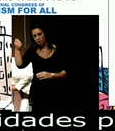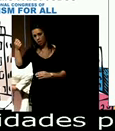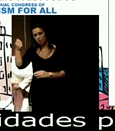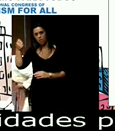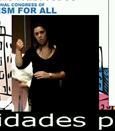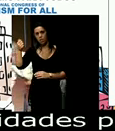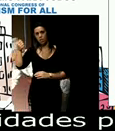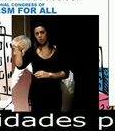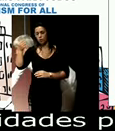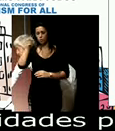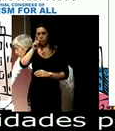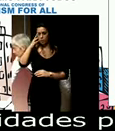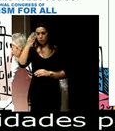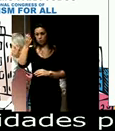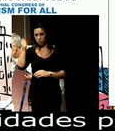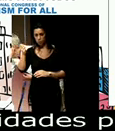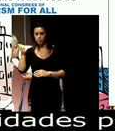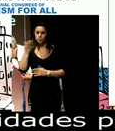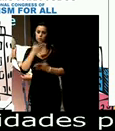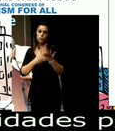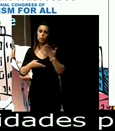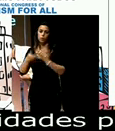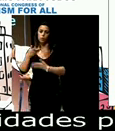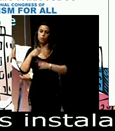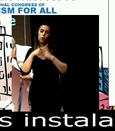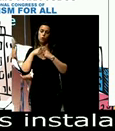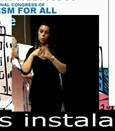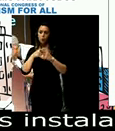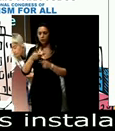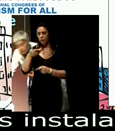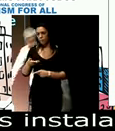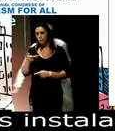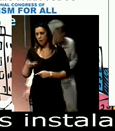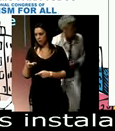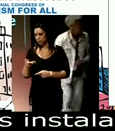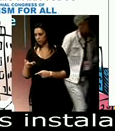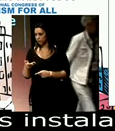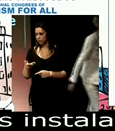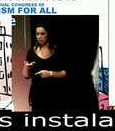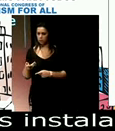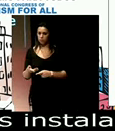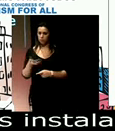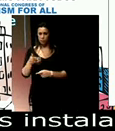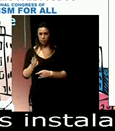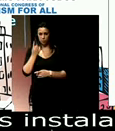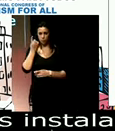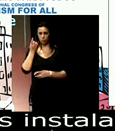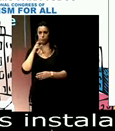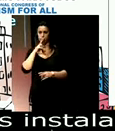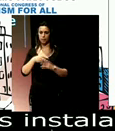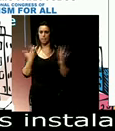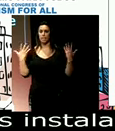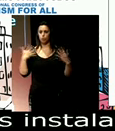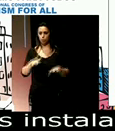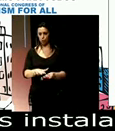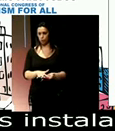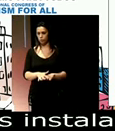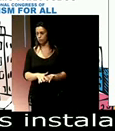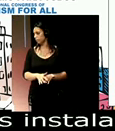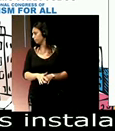most important and universal of this is the inclusion. The value is of the good